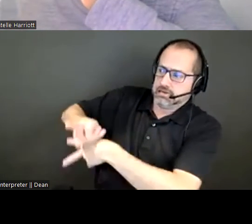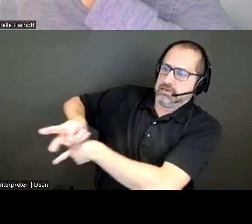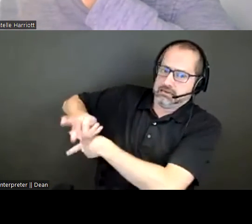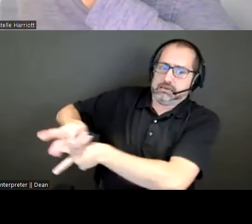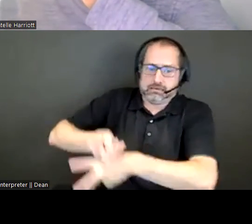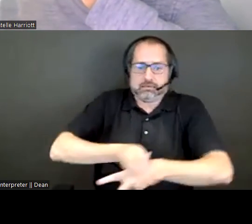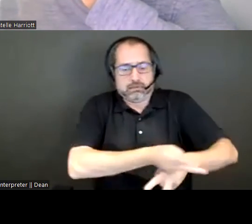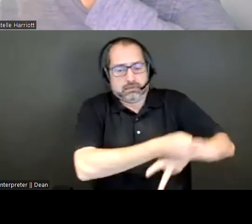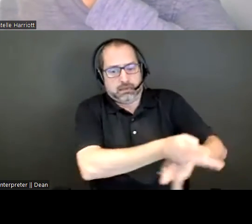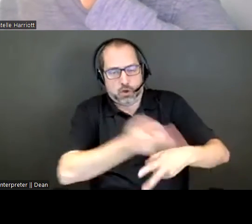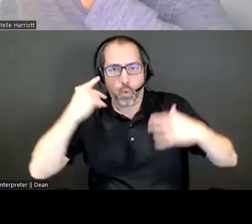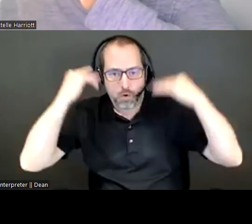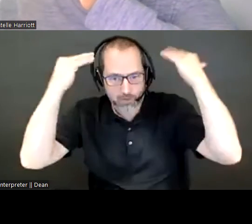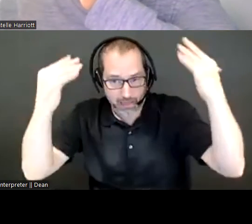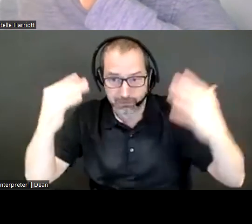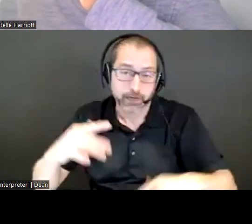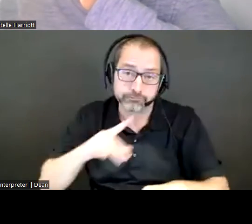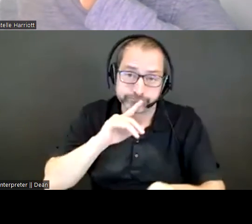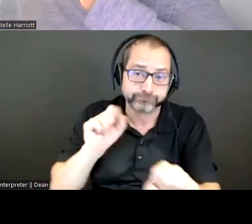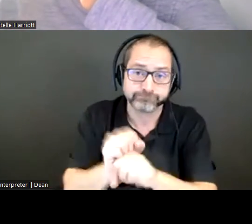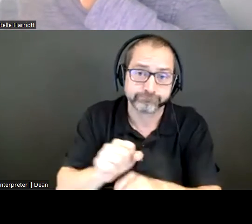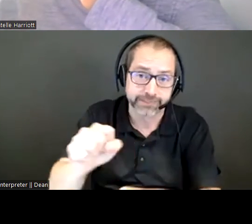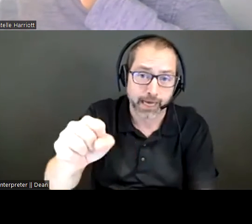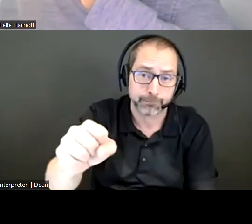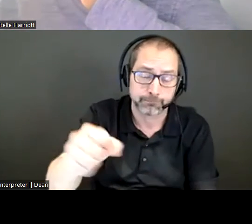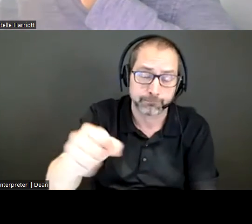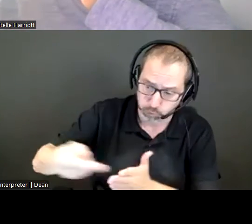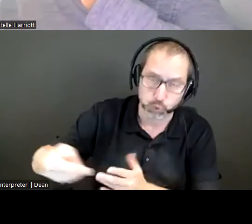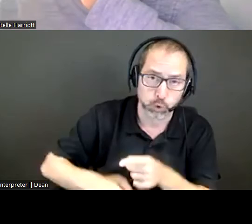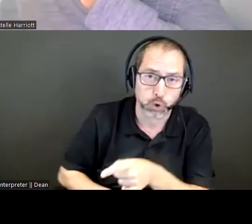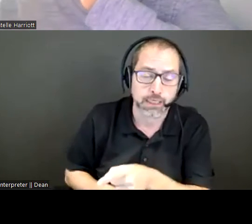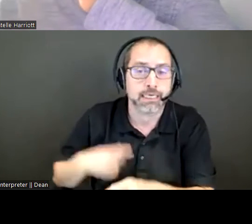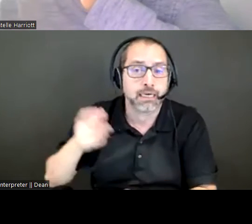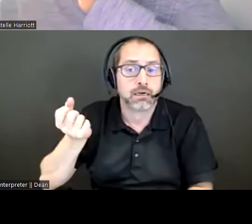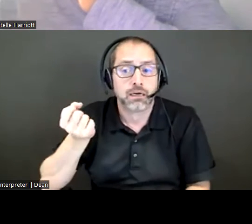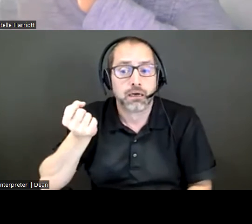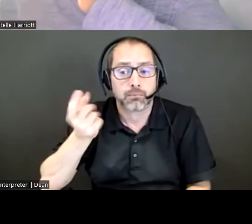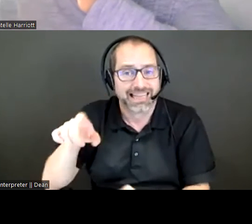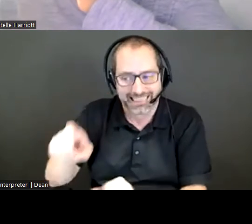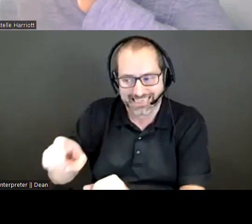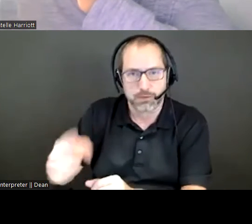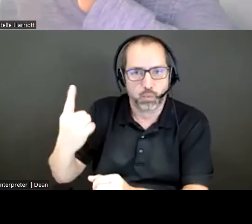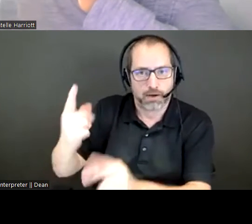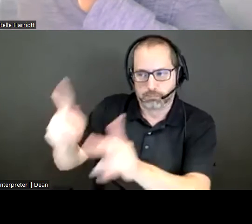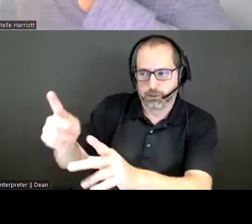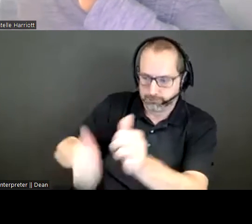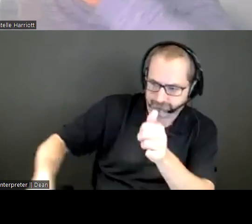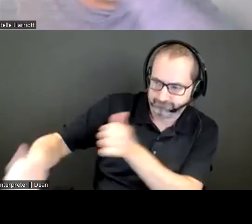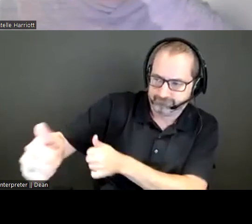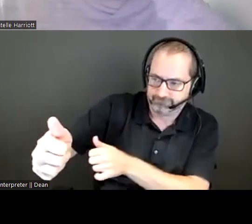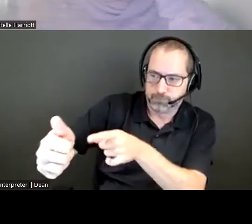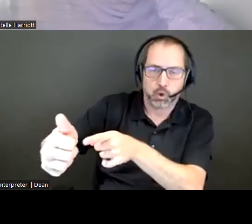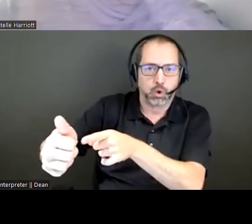And this is true. But what they need is a point person in that